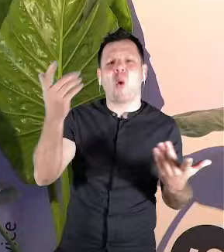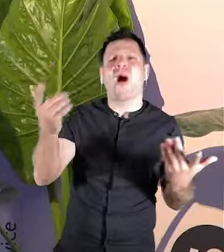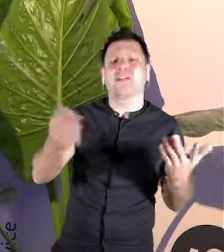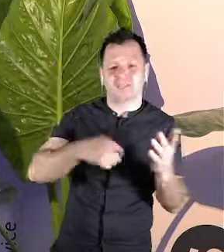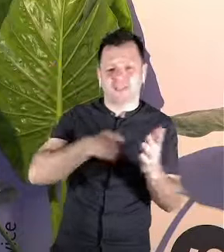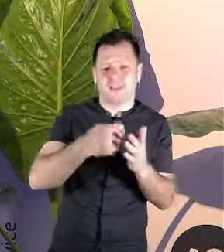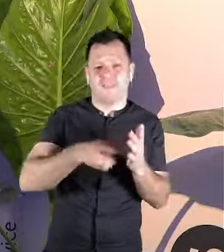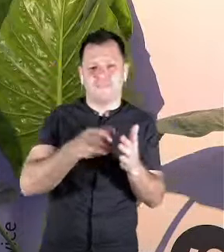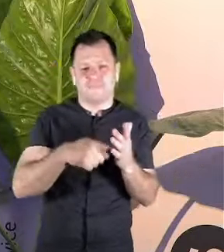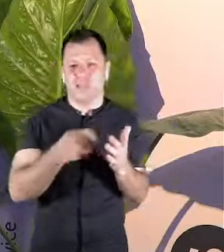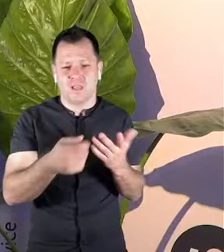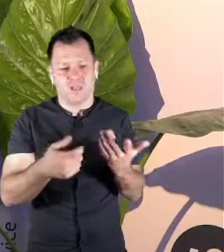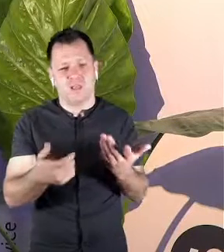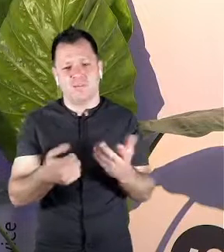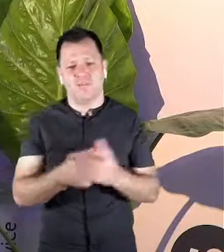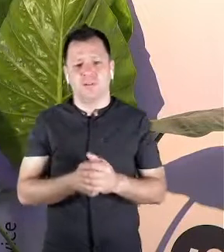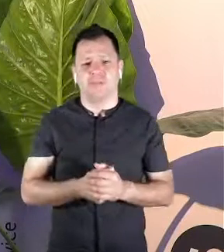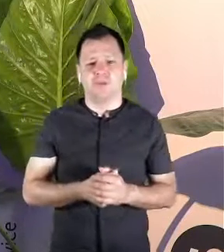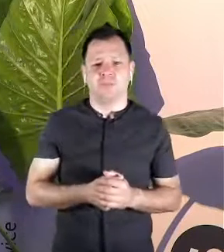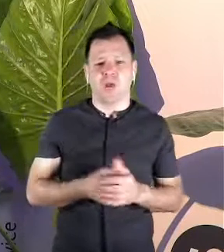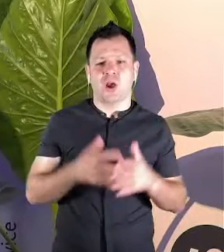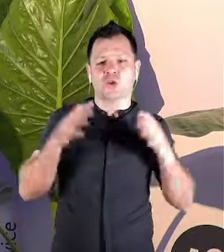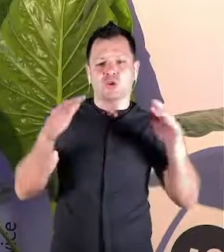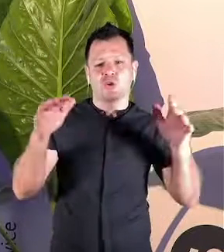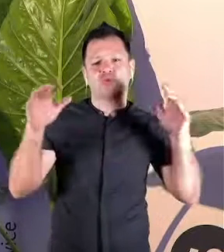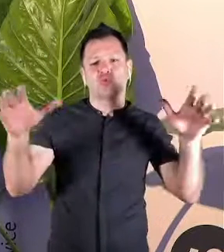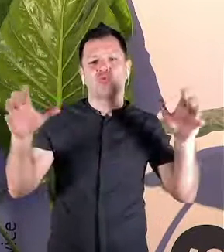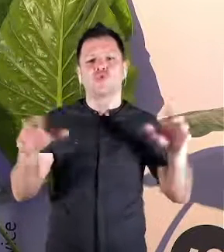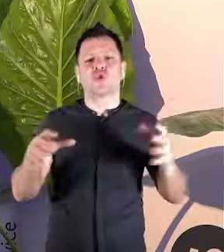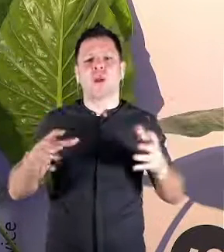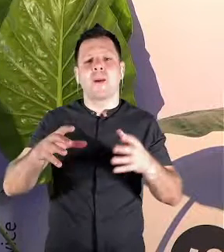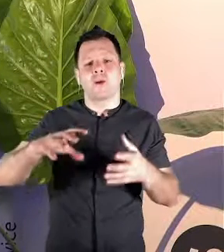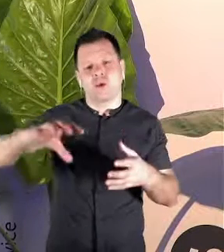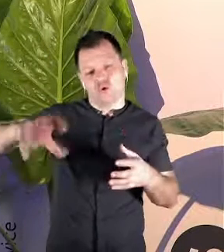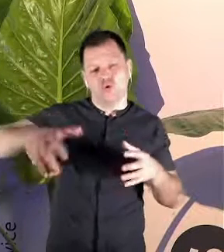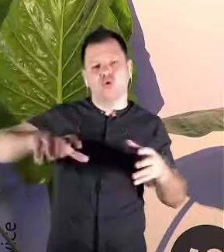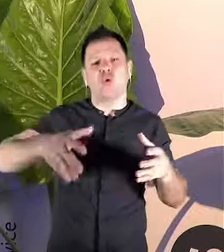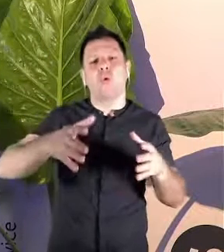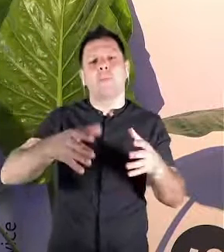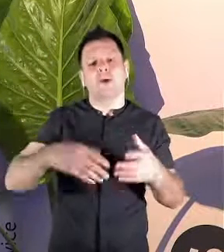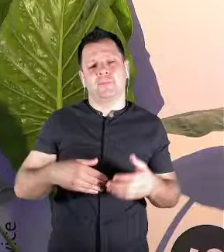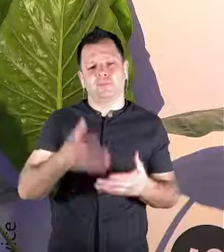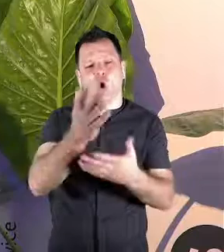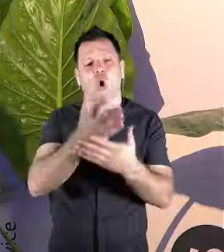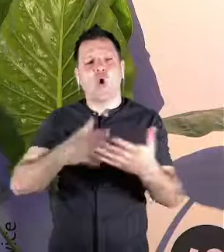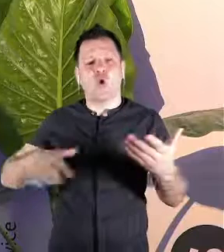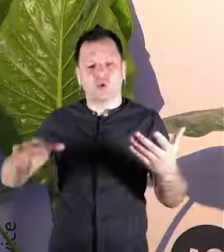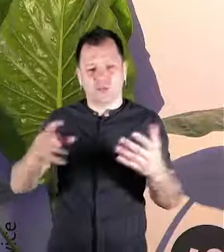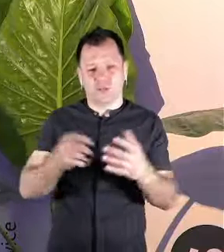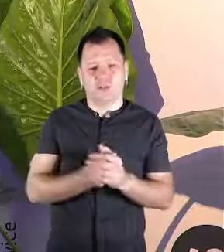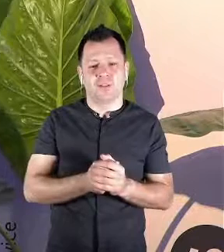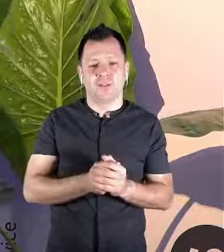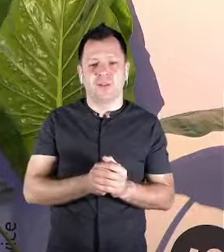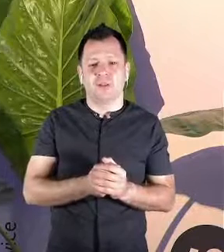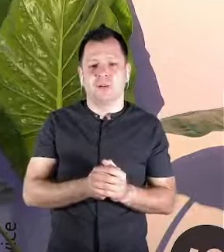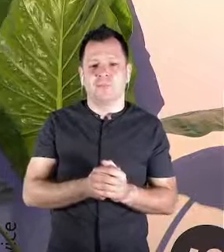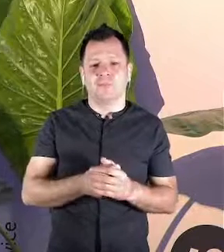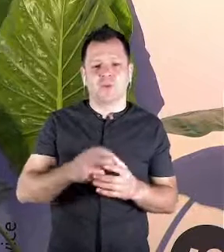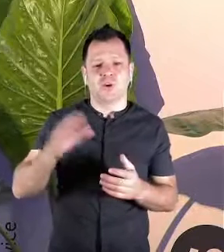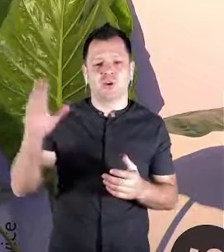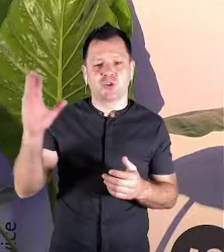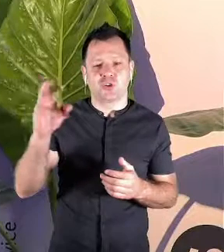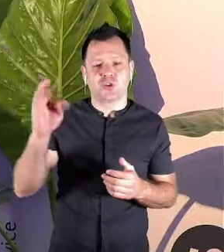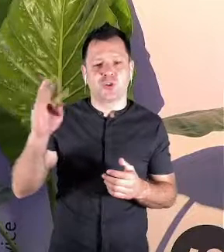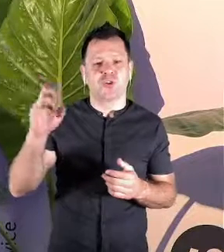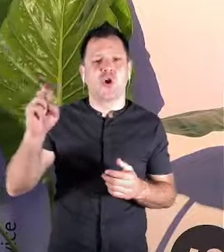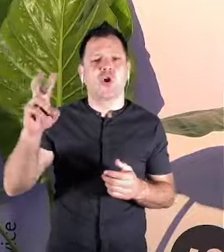was Hjorthagen, if I remember. And I remembered also some autonomous vehicles and buses